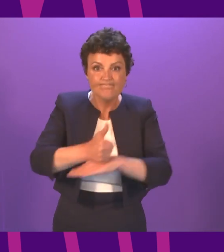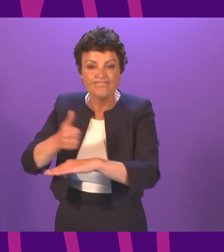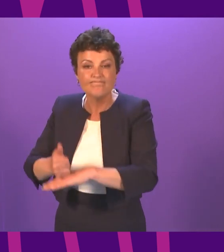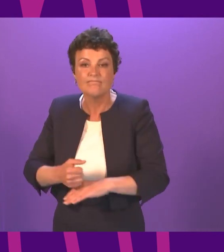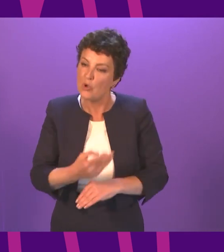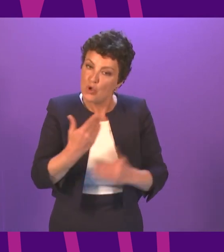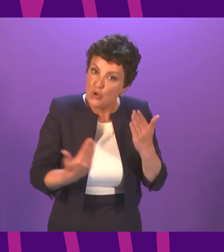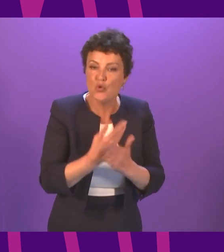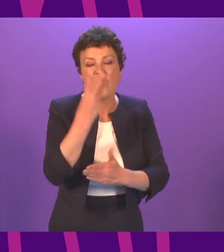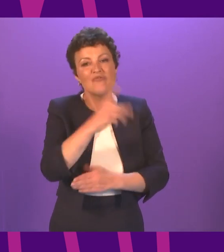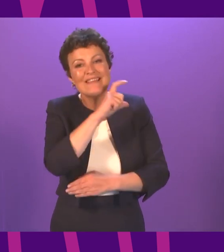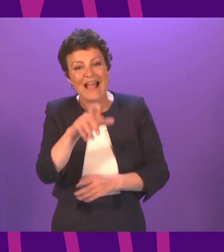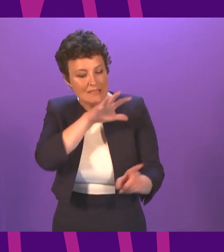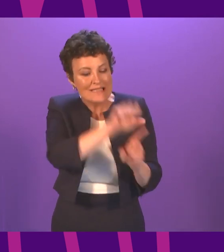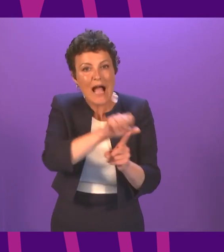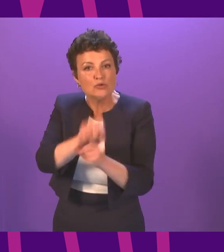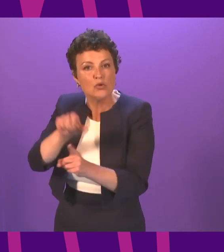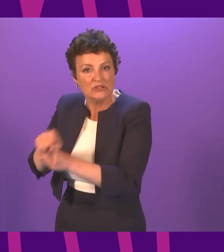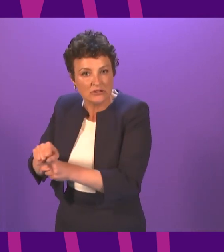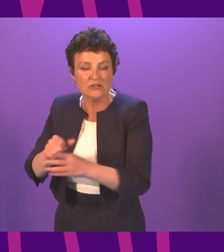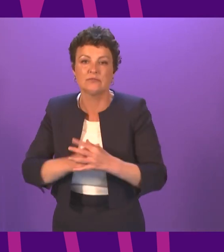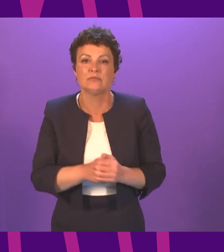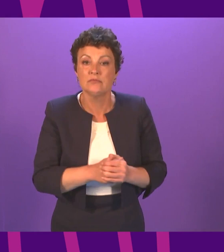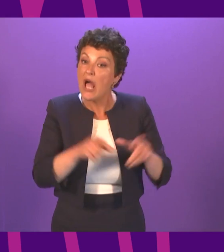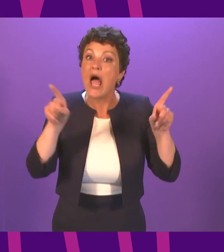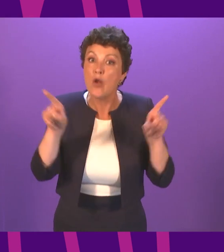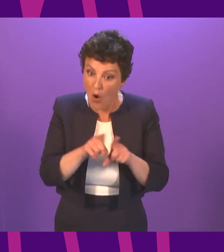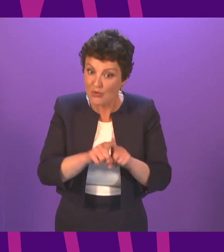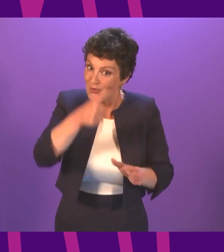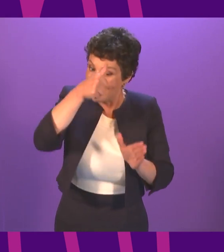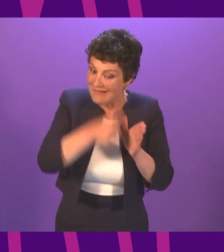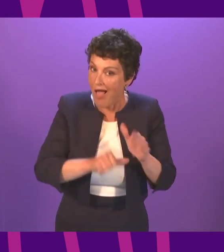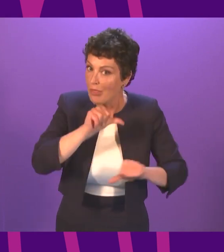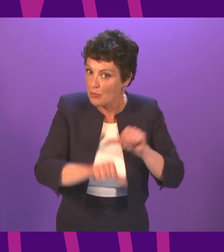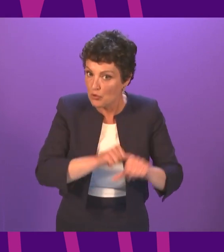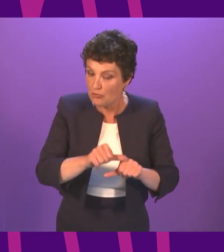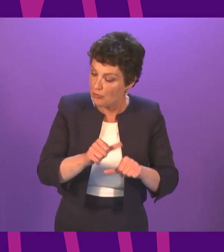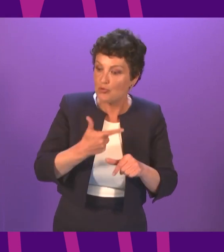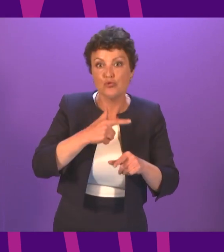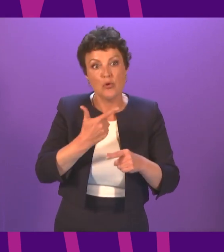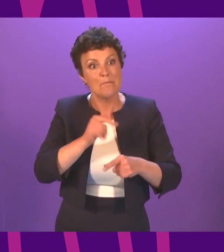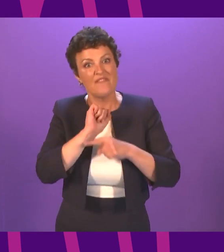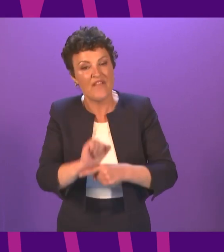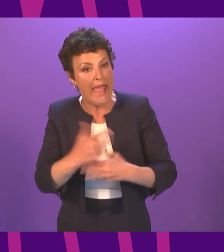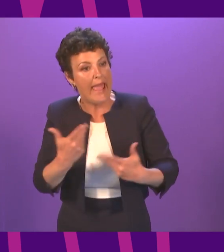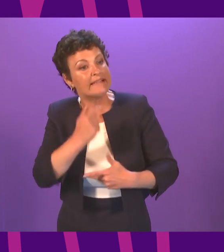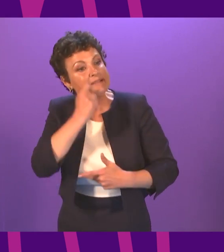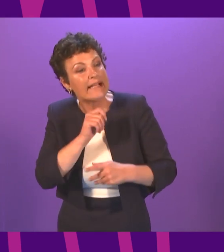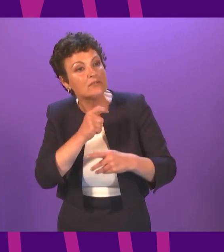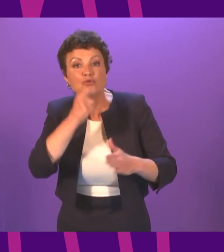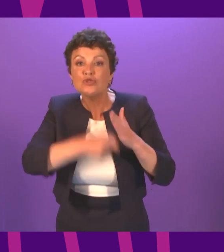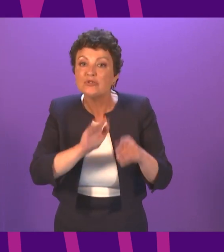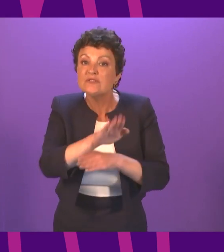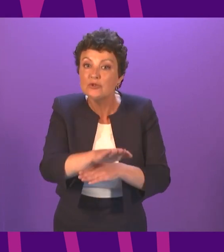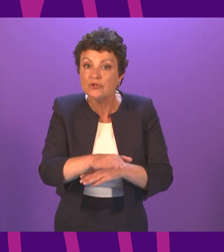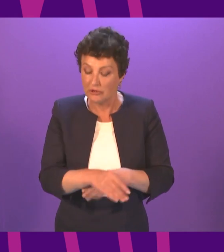care leavers as the first step towards ending all dental charges, consulting on legislation to establish a new national